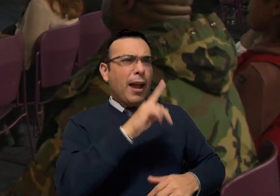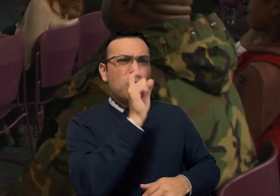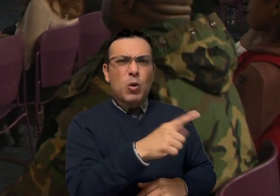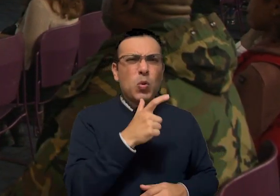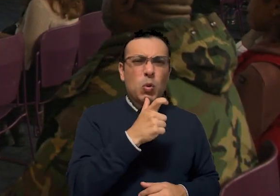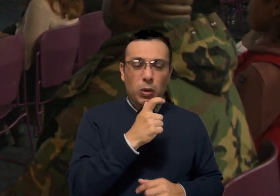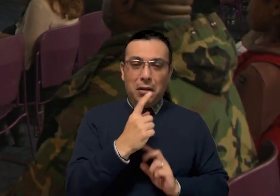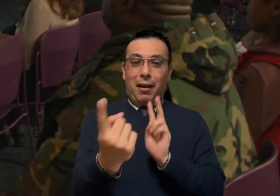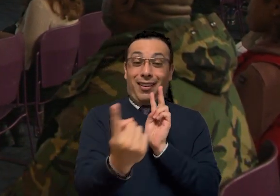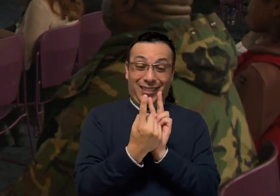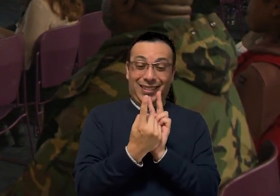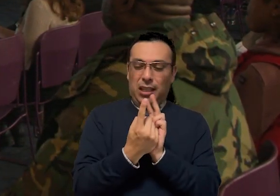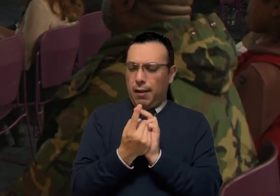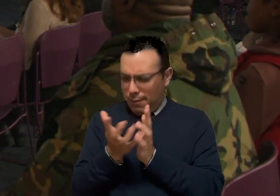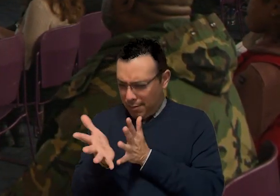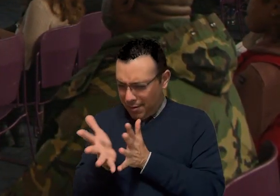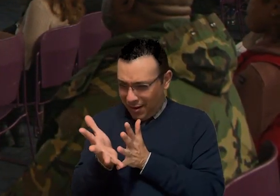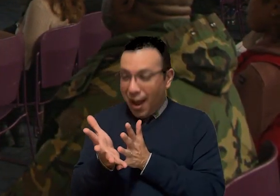you in the right place.